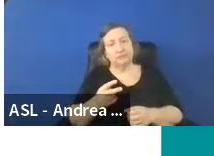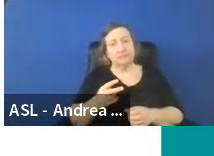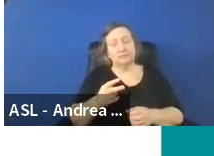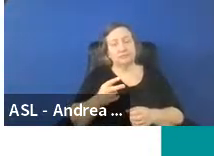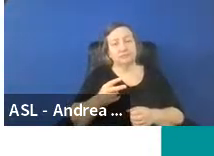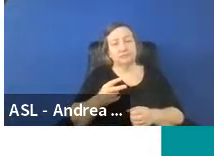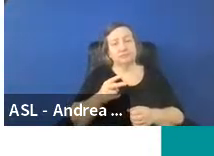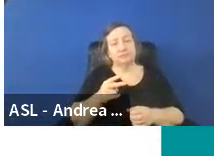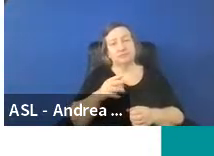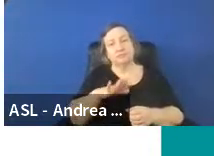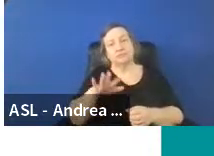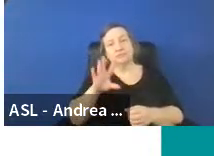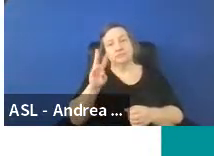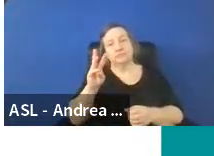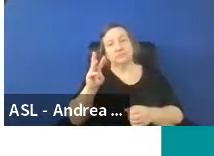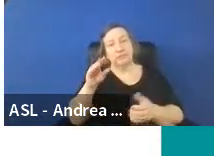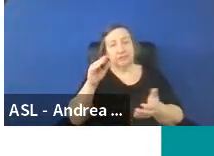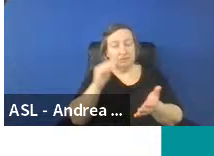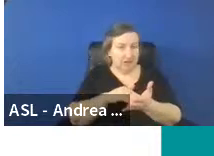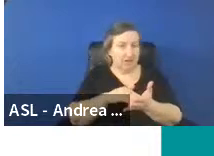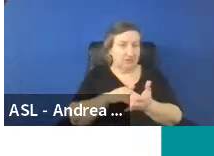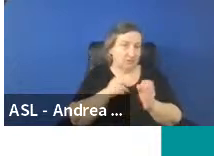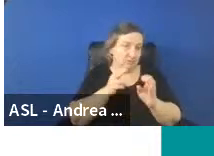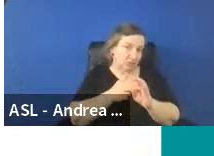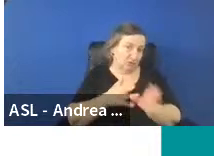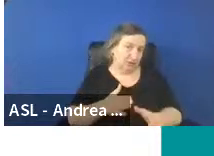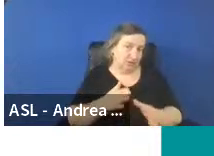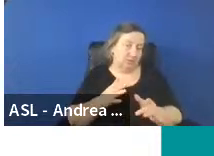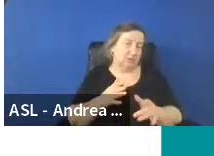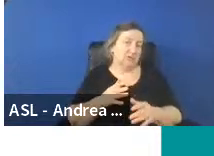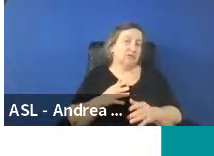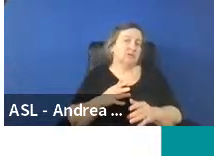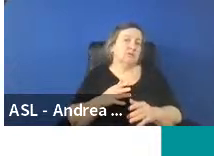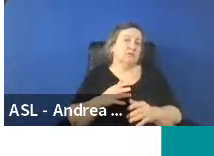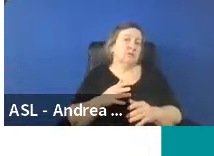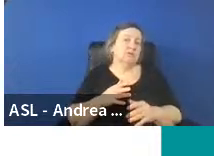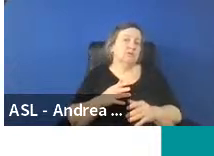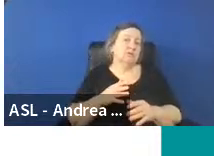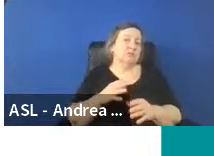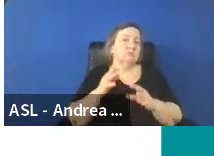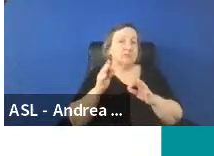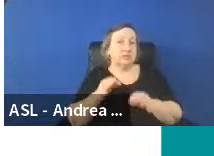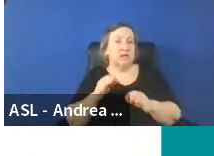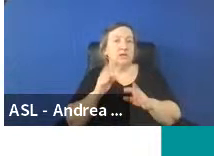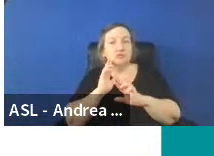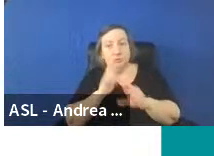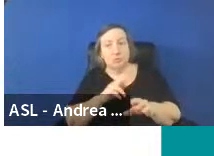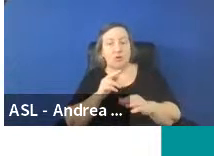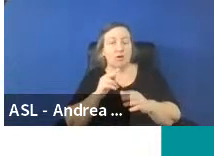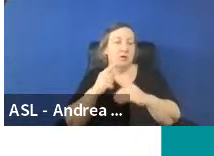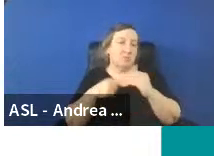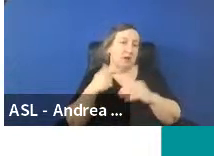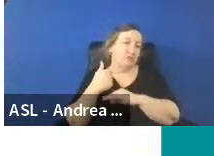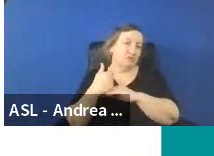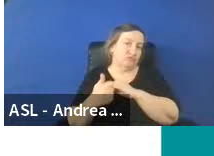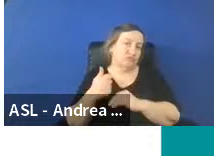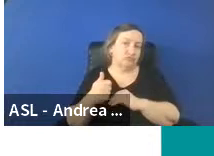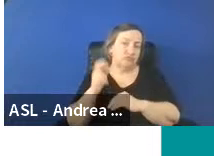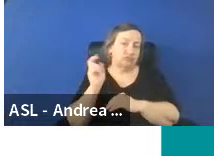around 6,000 participants chose to respond to transit questions in the transit